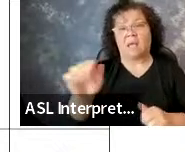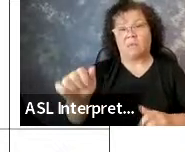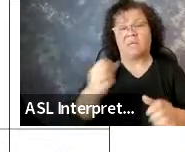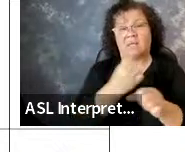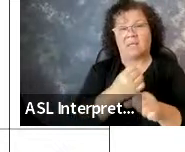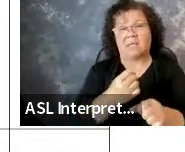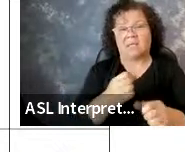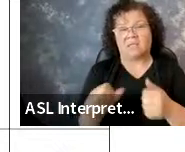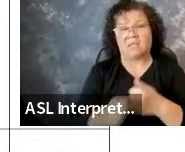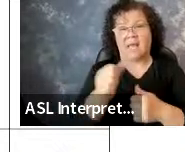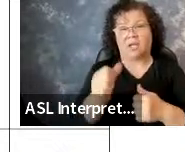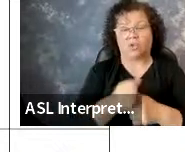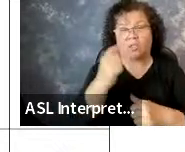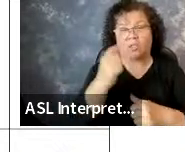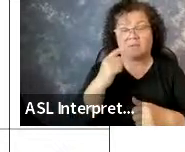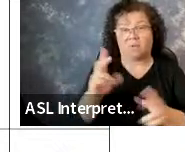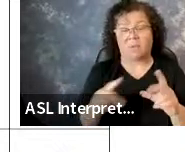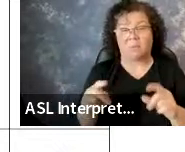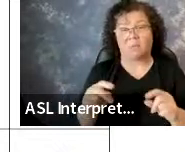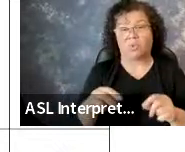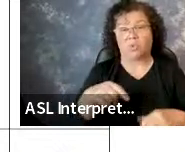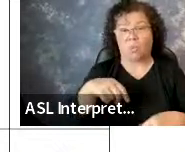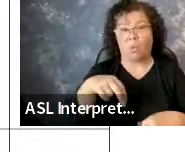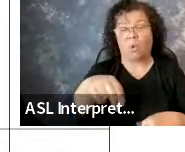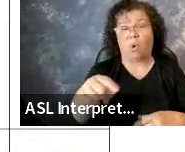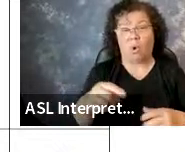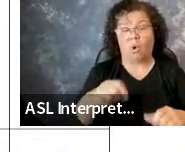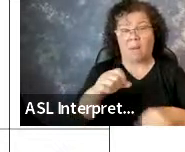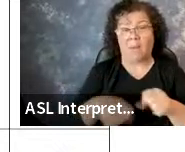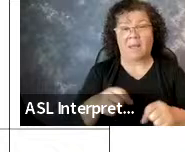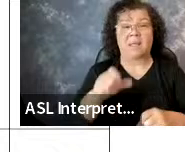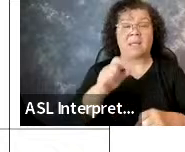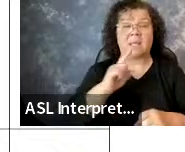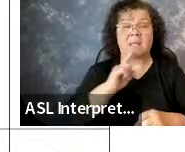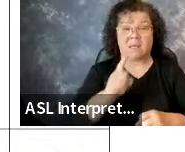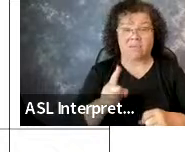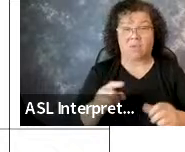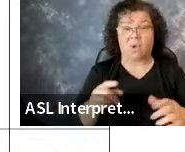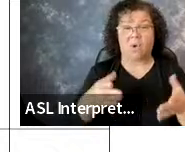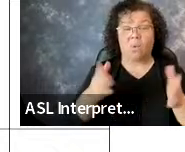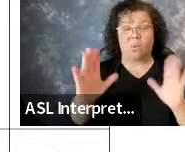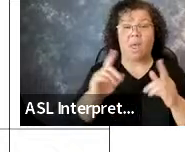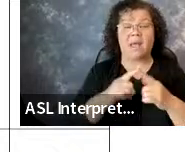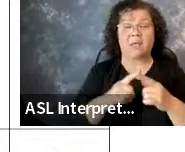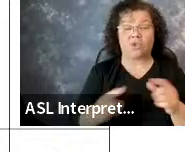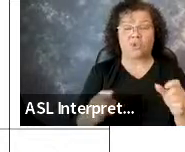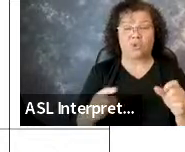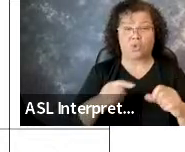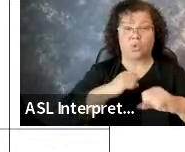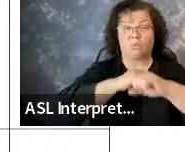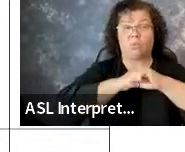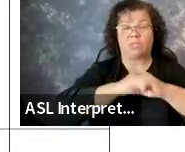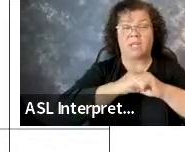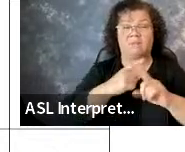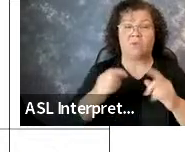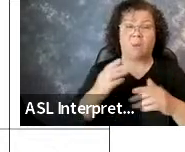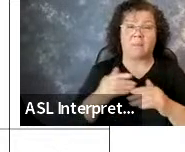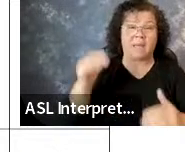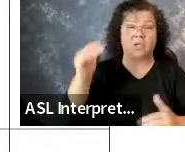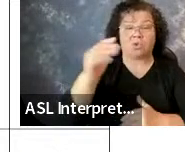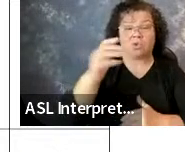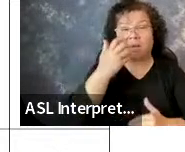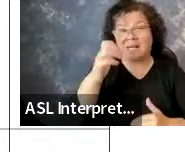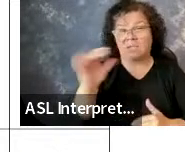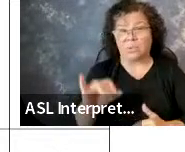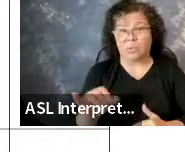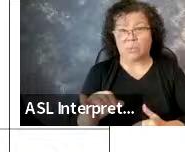those on the main span. So if there's a way to protect that or from extreme heat, so kind of just the safety of